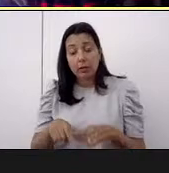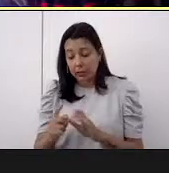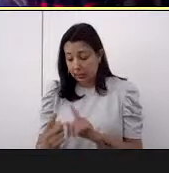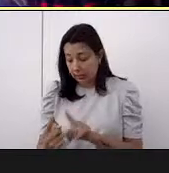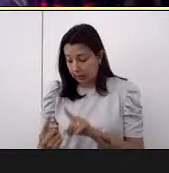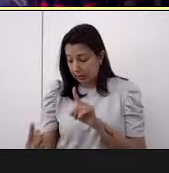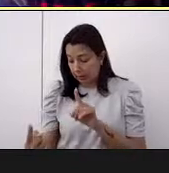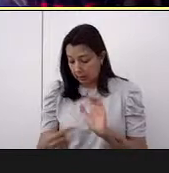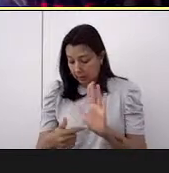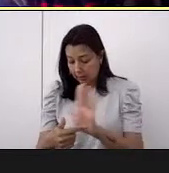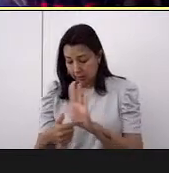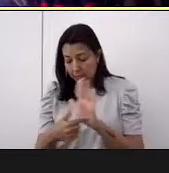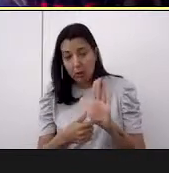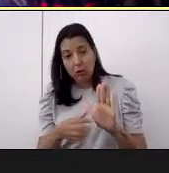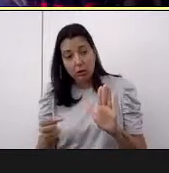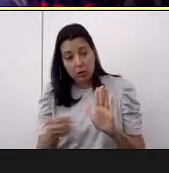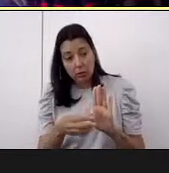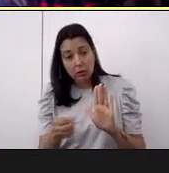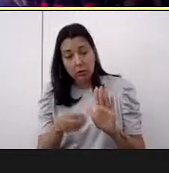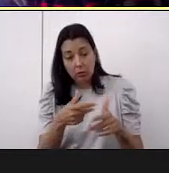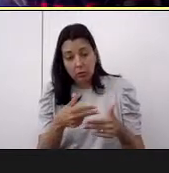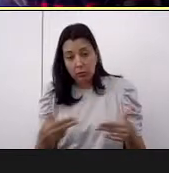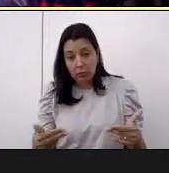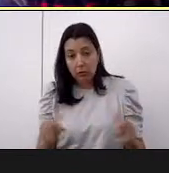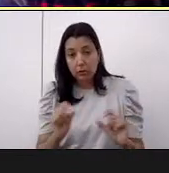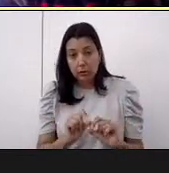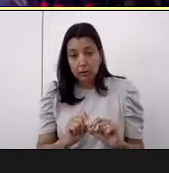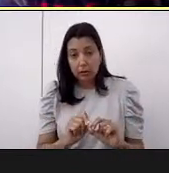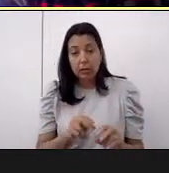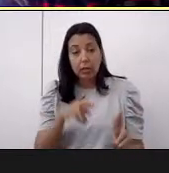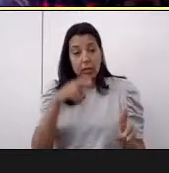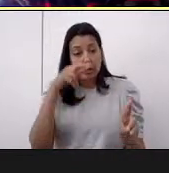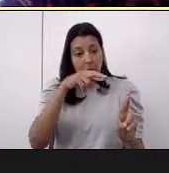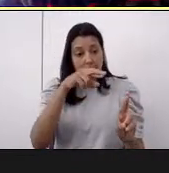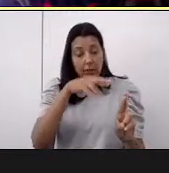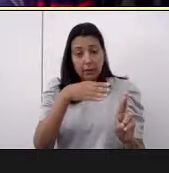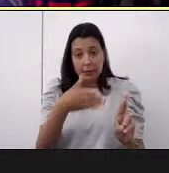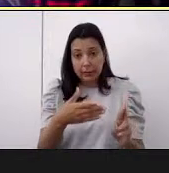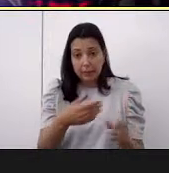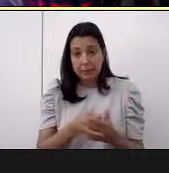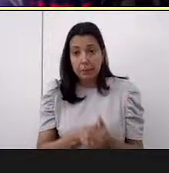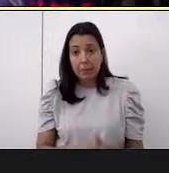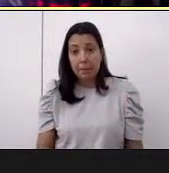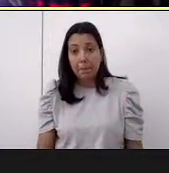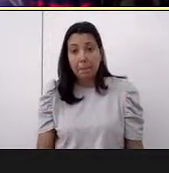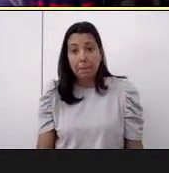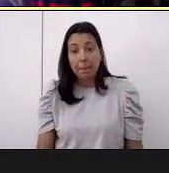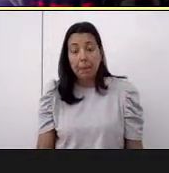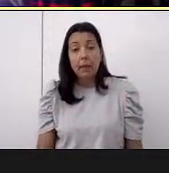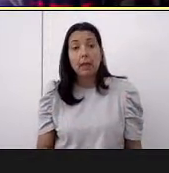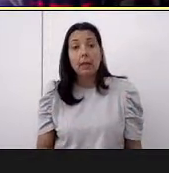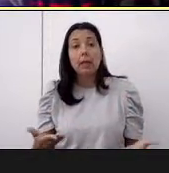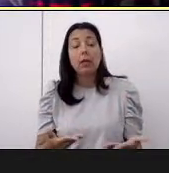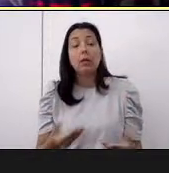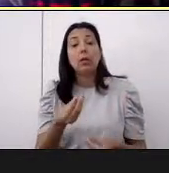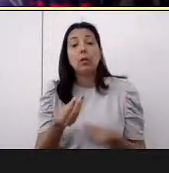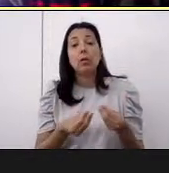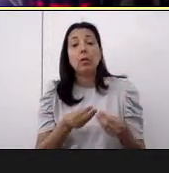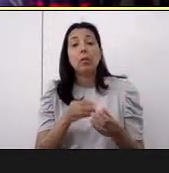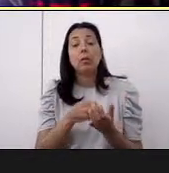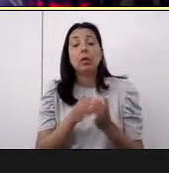This concept was developed by Anne Revillard and Pierre Bourdieu.